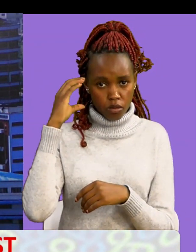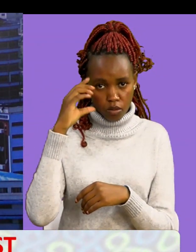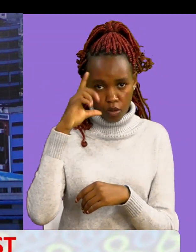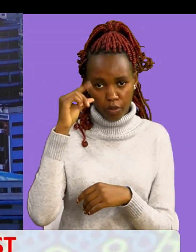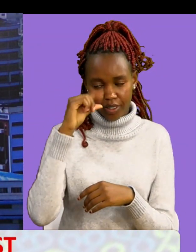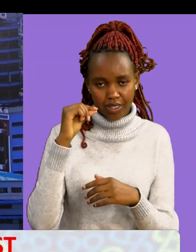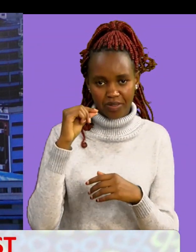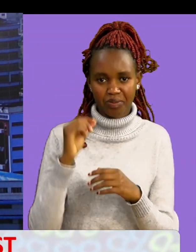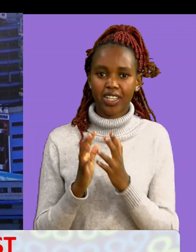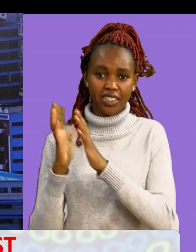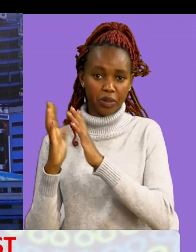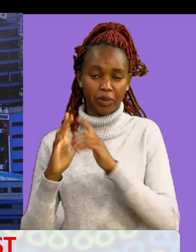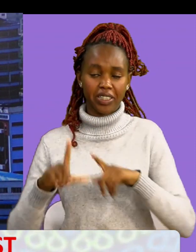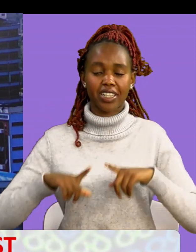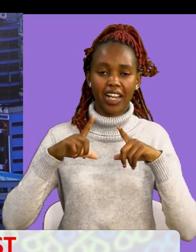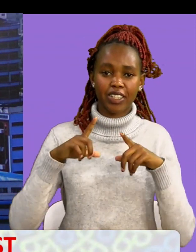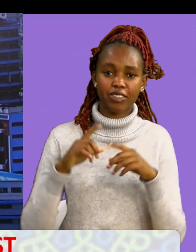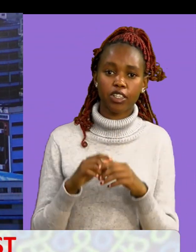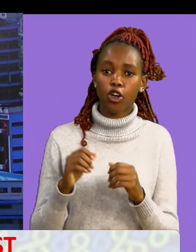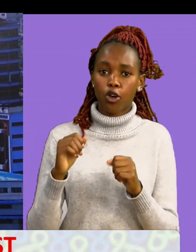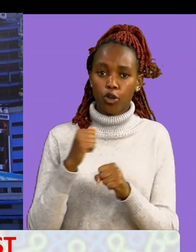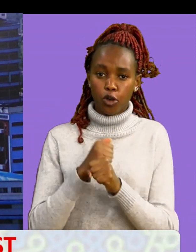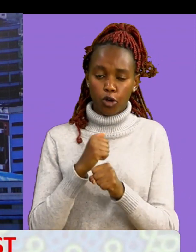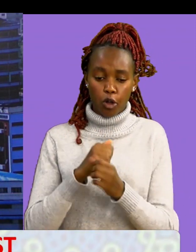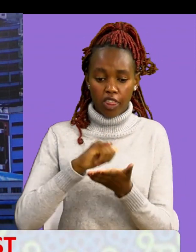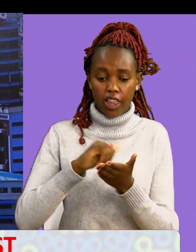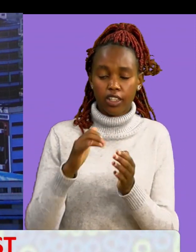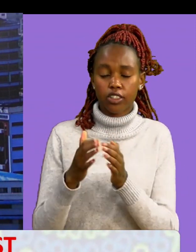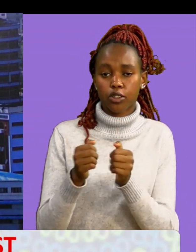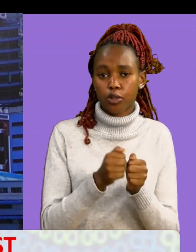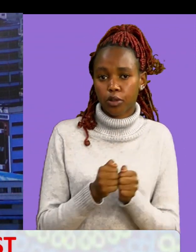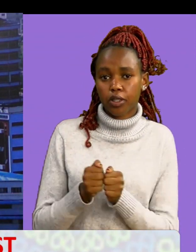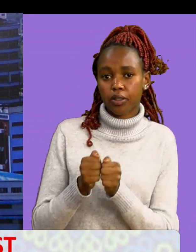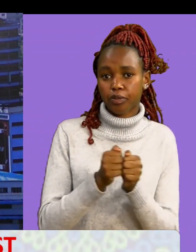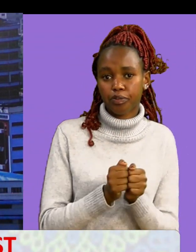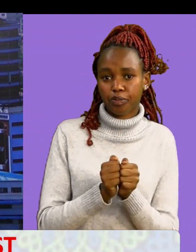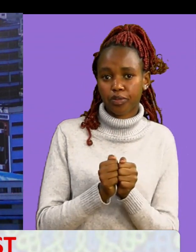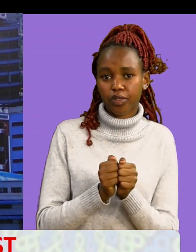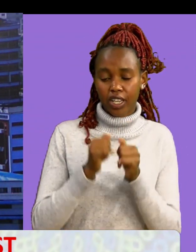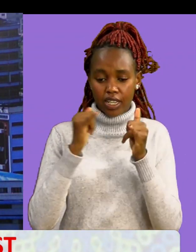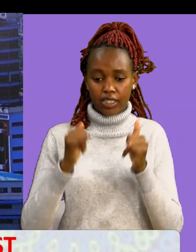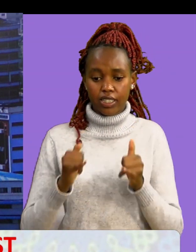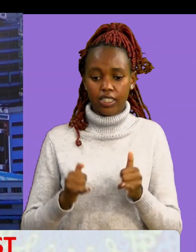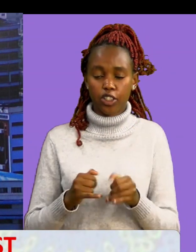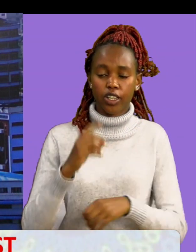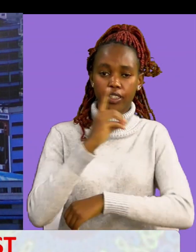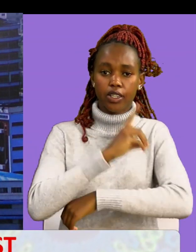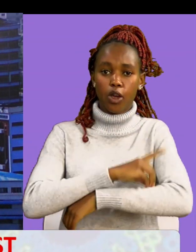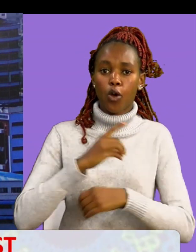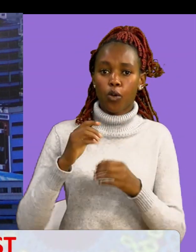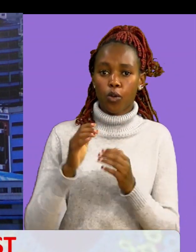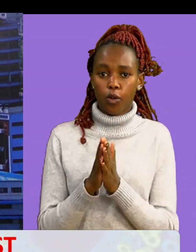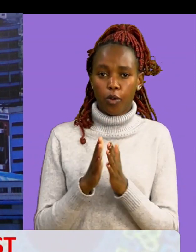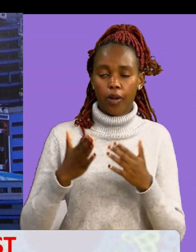had to conjoin do this together, as well as celebrate the International Day of Persons with Disability. There were